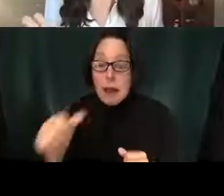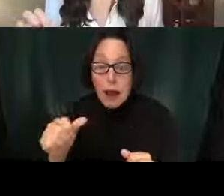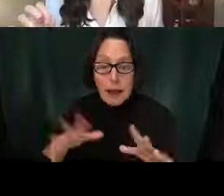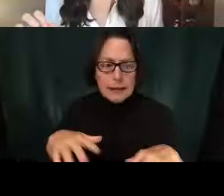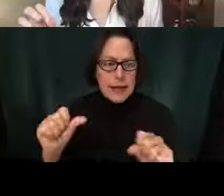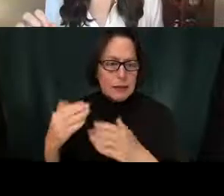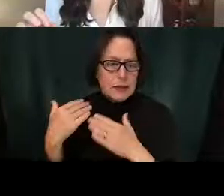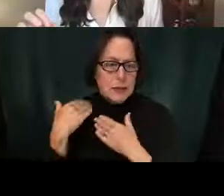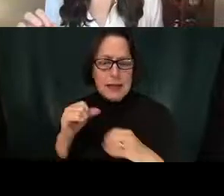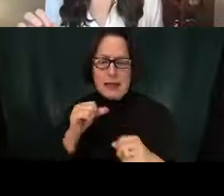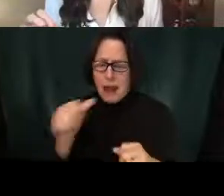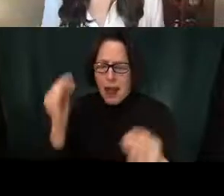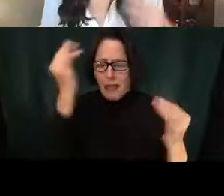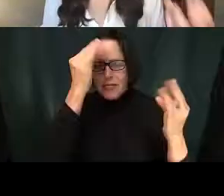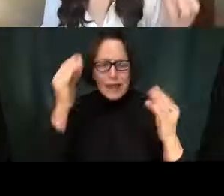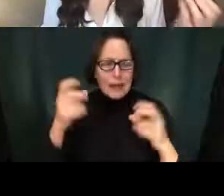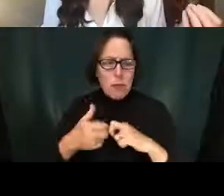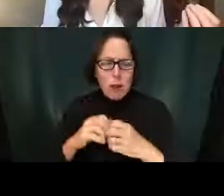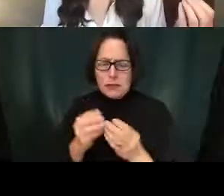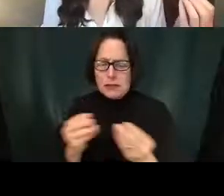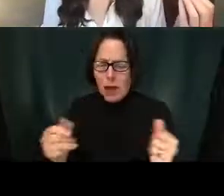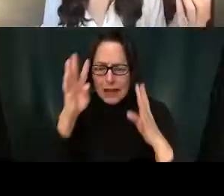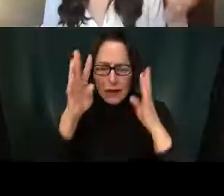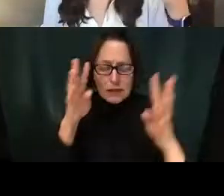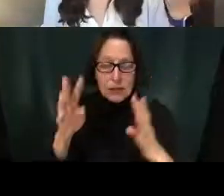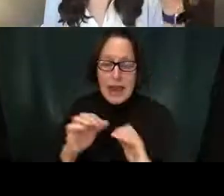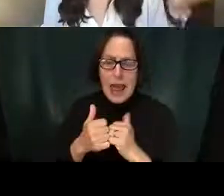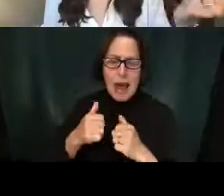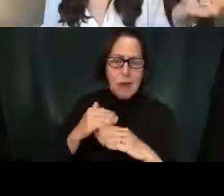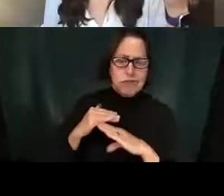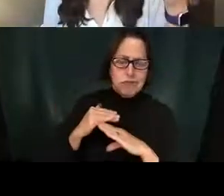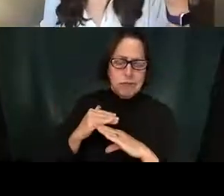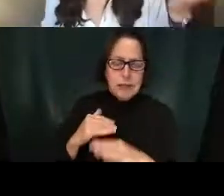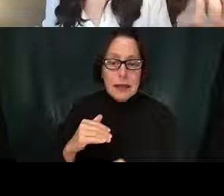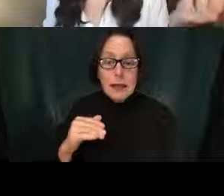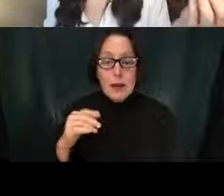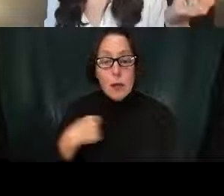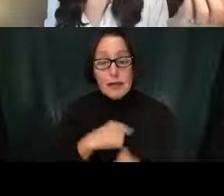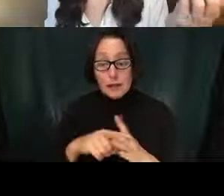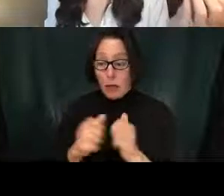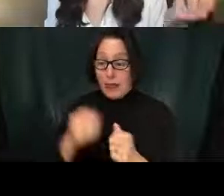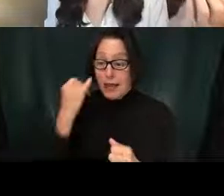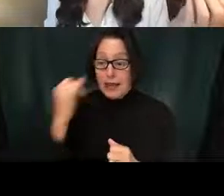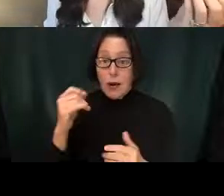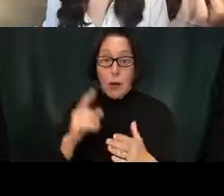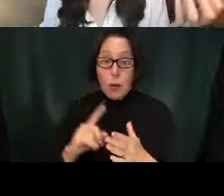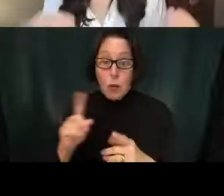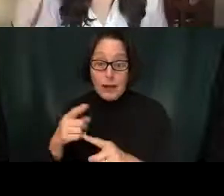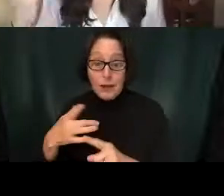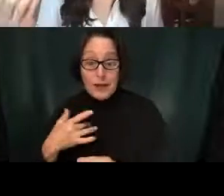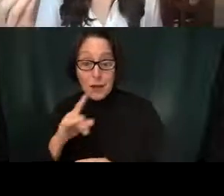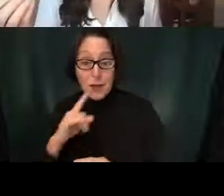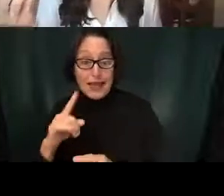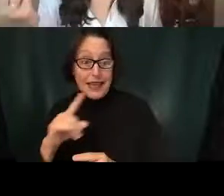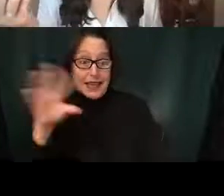for problem solving and innovation? So we started off with that concept, that idea of what are times that you felt really engaged. So